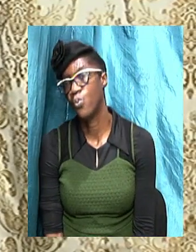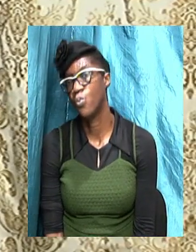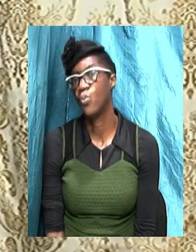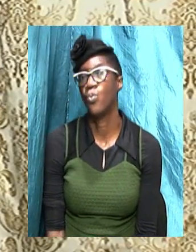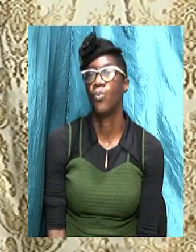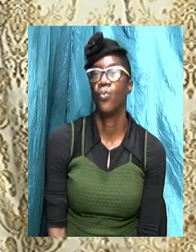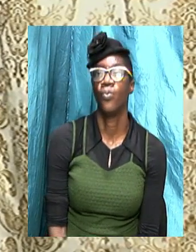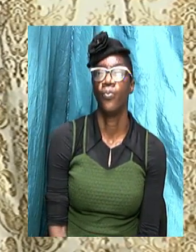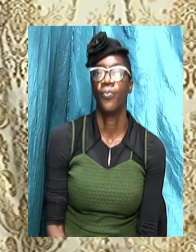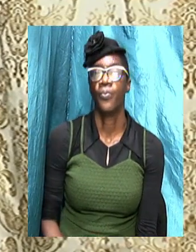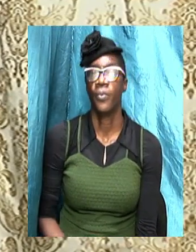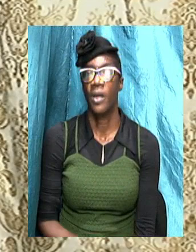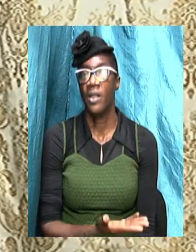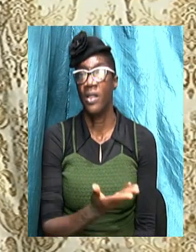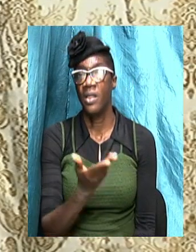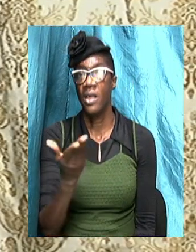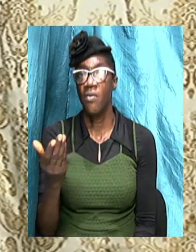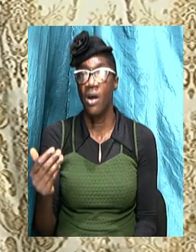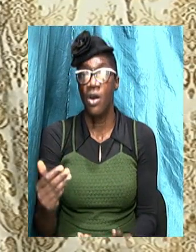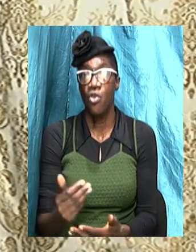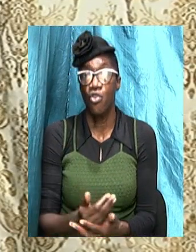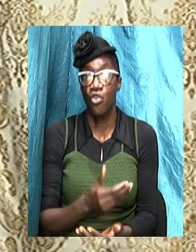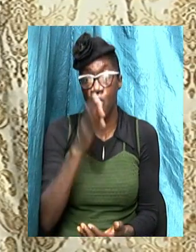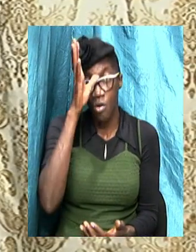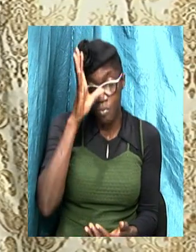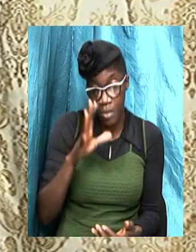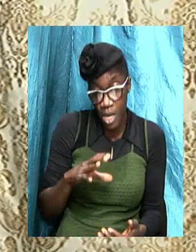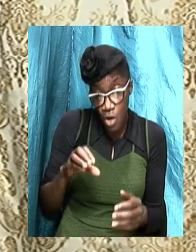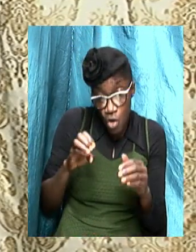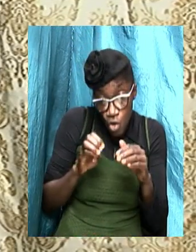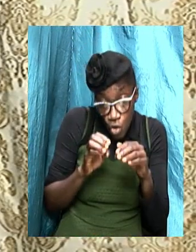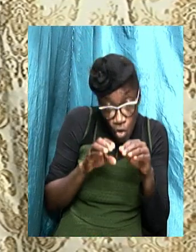for there are certain men crept in unaware